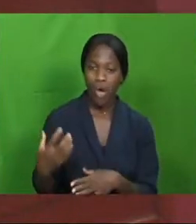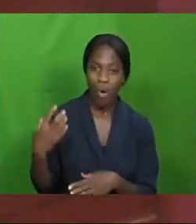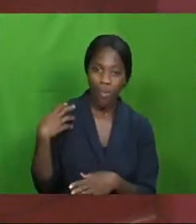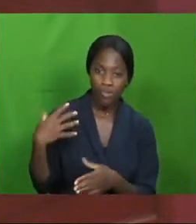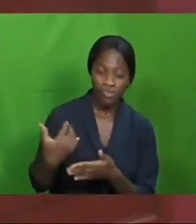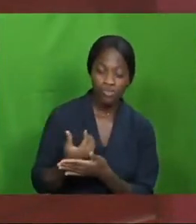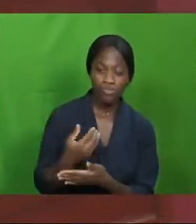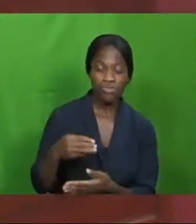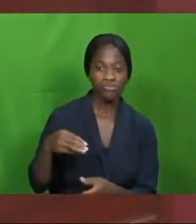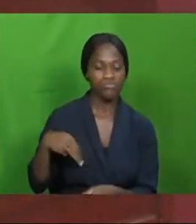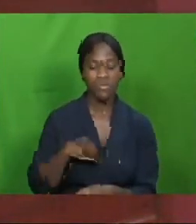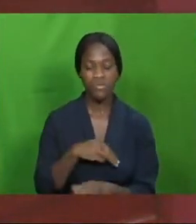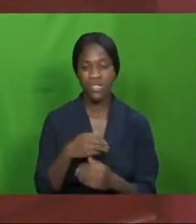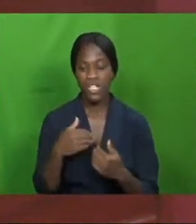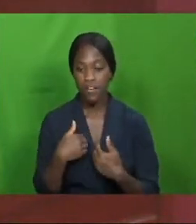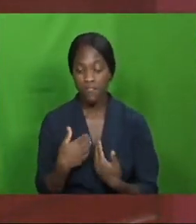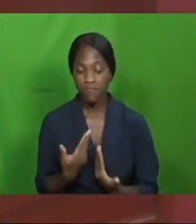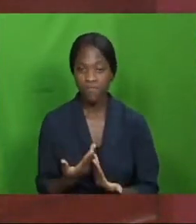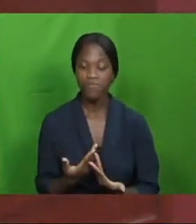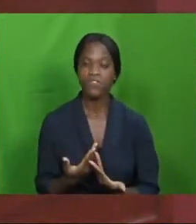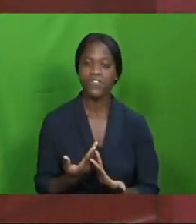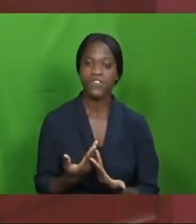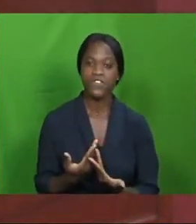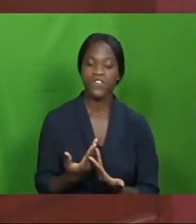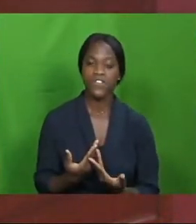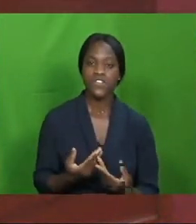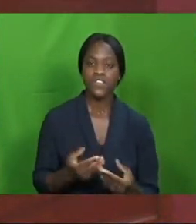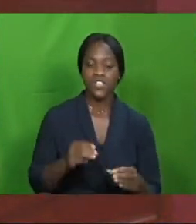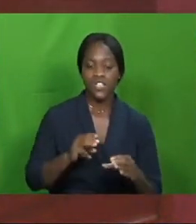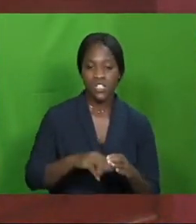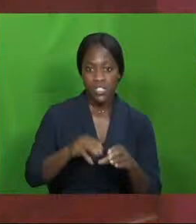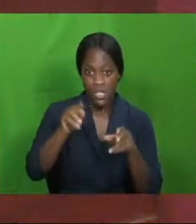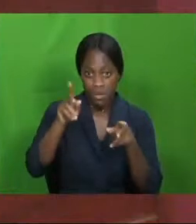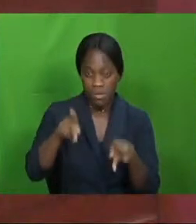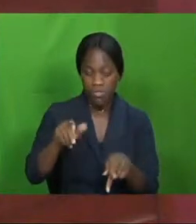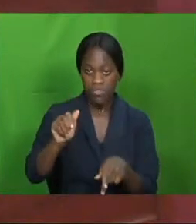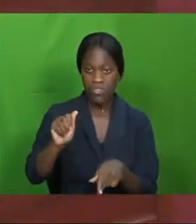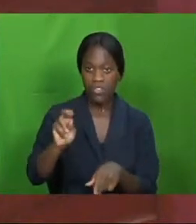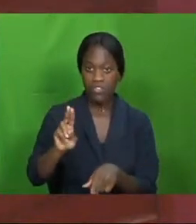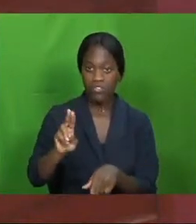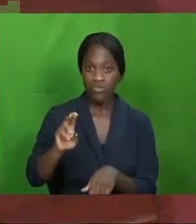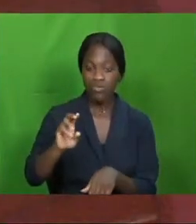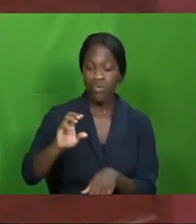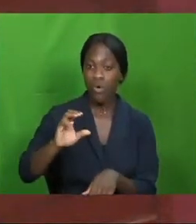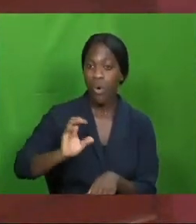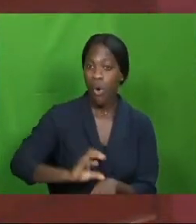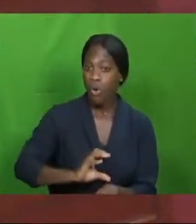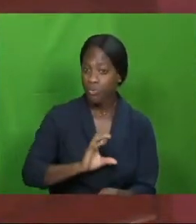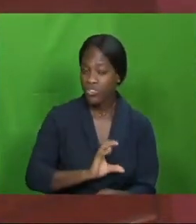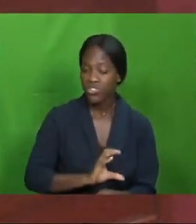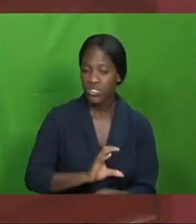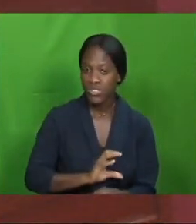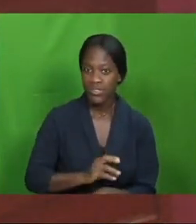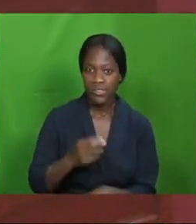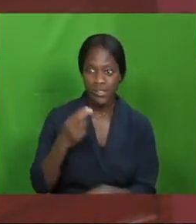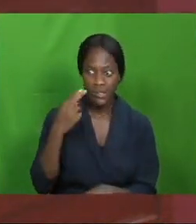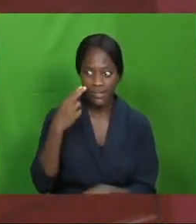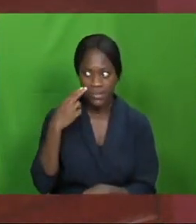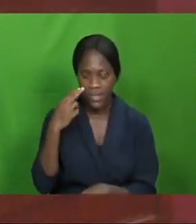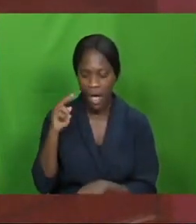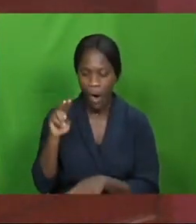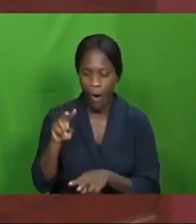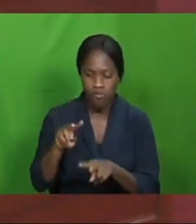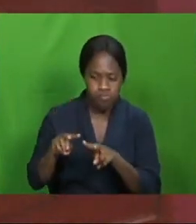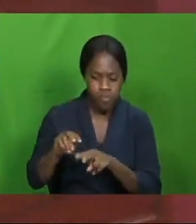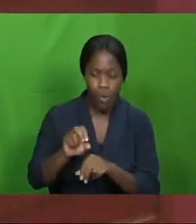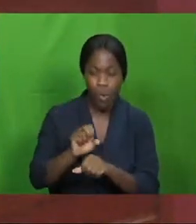addressed by the chairperson of the AU Commission, who oversaw and superintended during